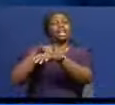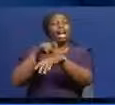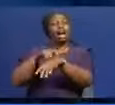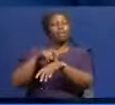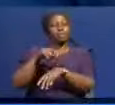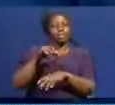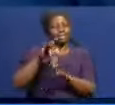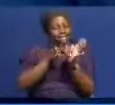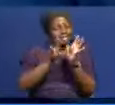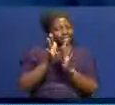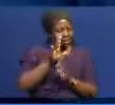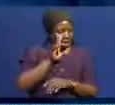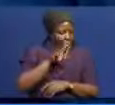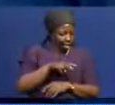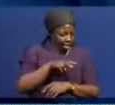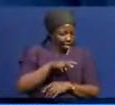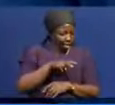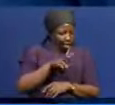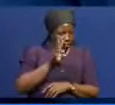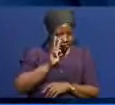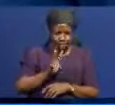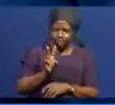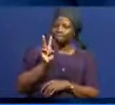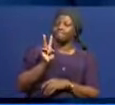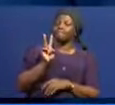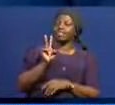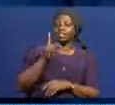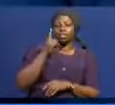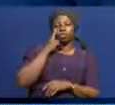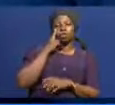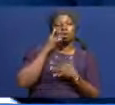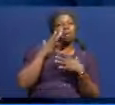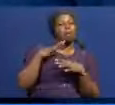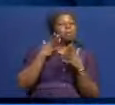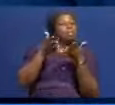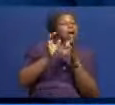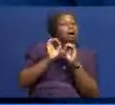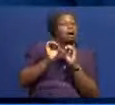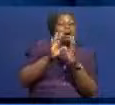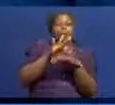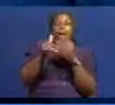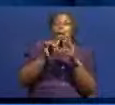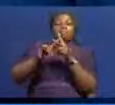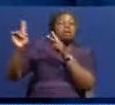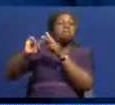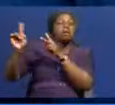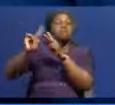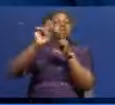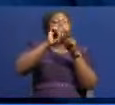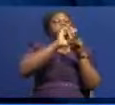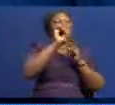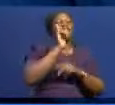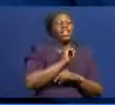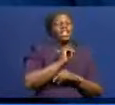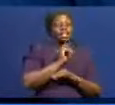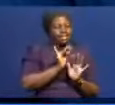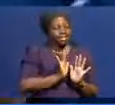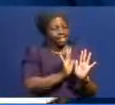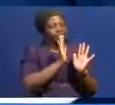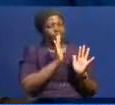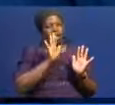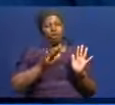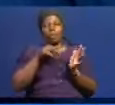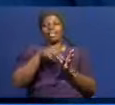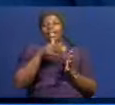bent down, when he came up, there was none of them. All the men had gone, only the woman was standing there. And he told